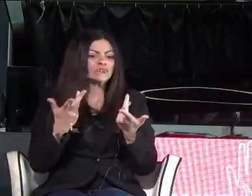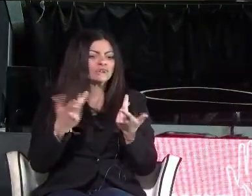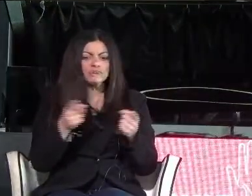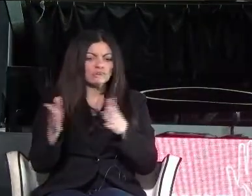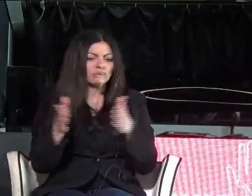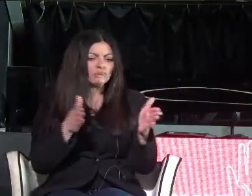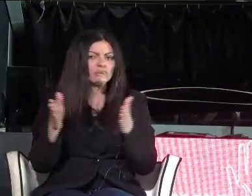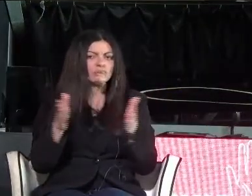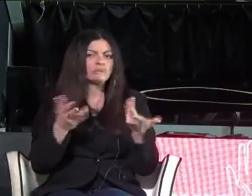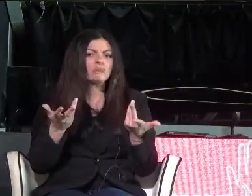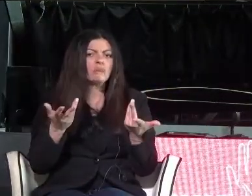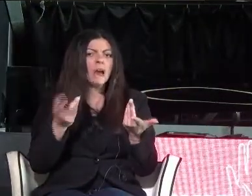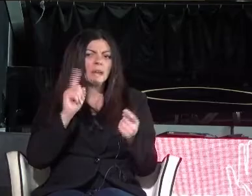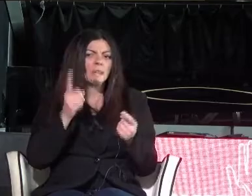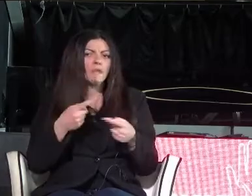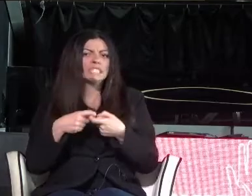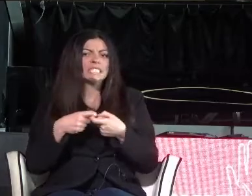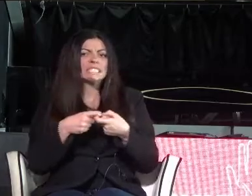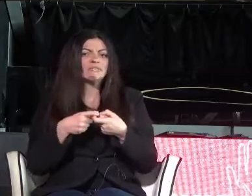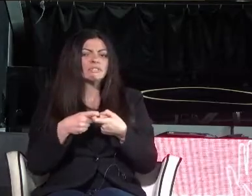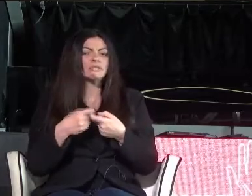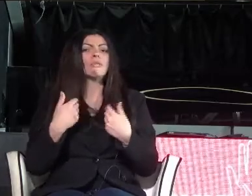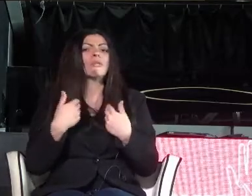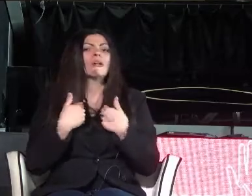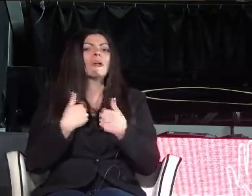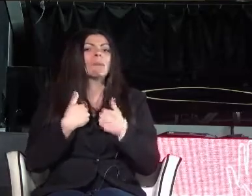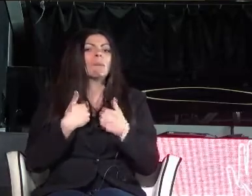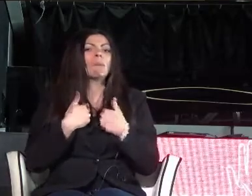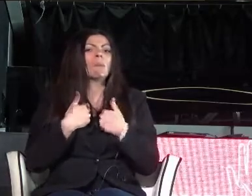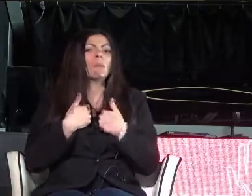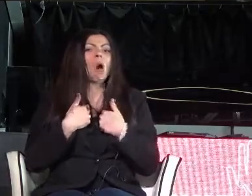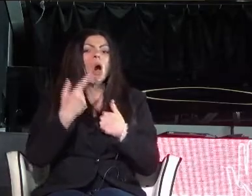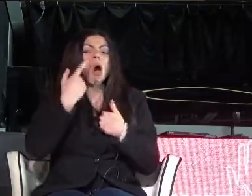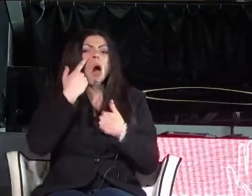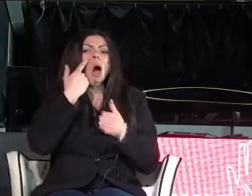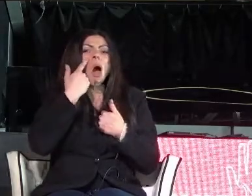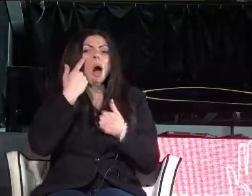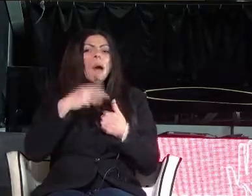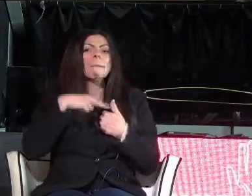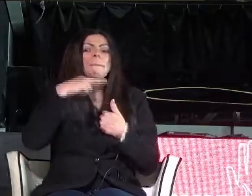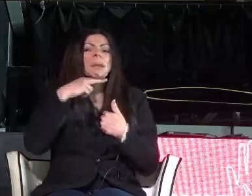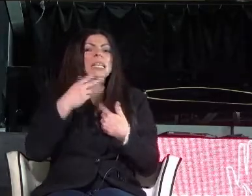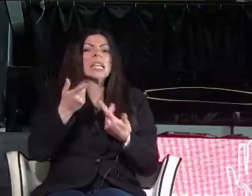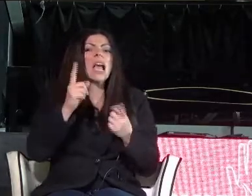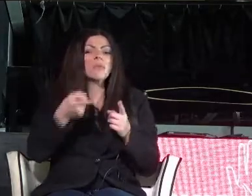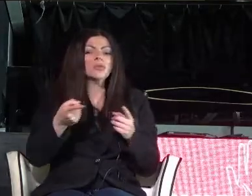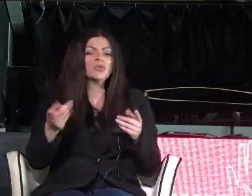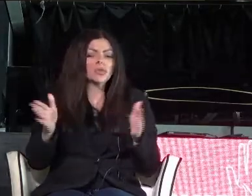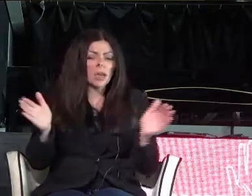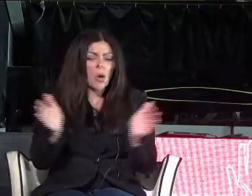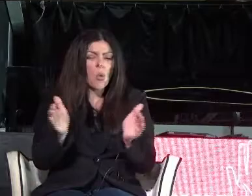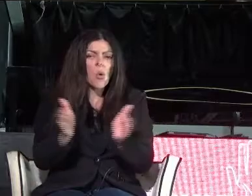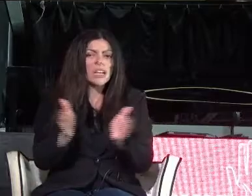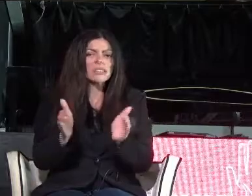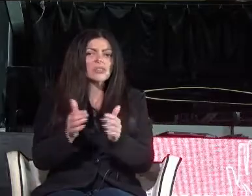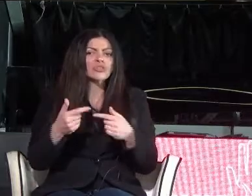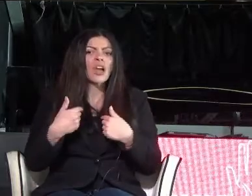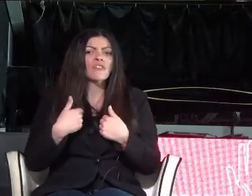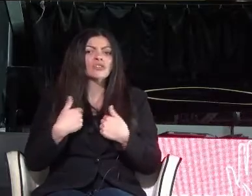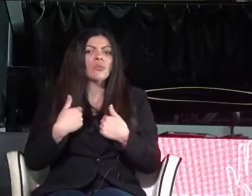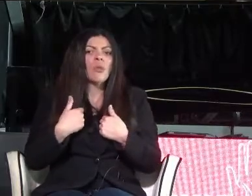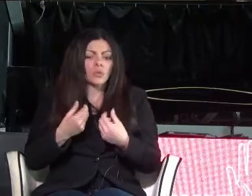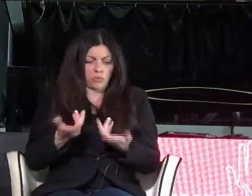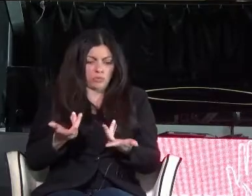construct my existence? What I am molded from? Am I a child of refugees, a child of immigration, a child born up despite of